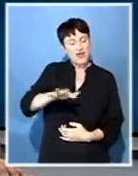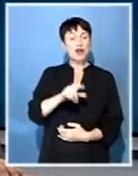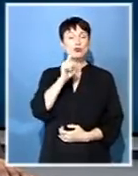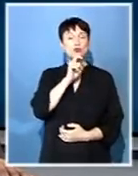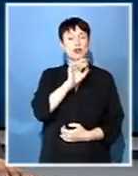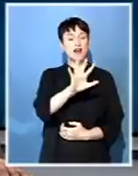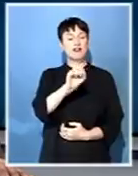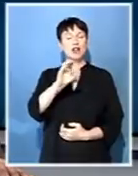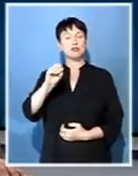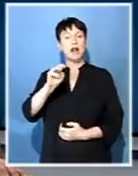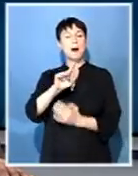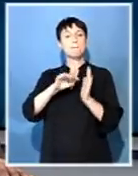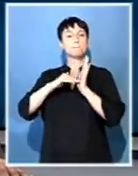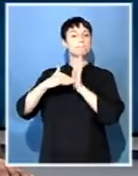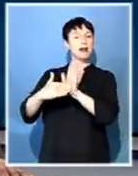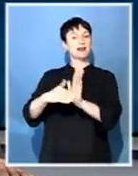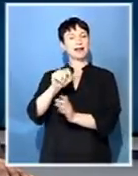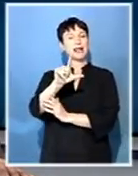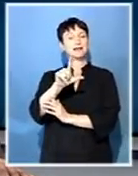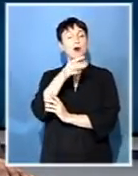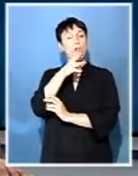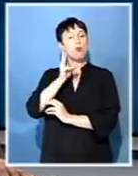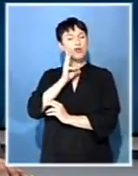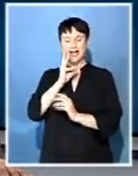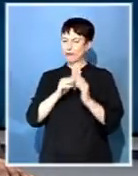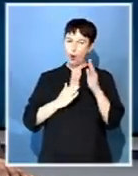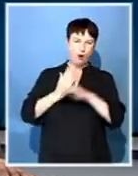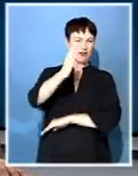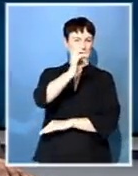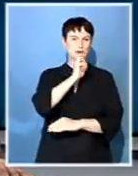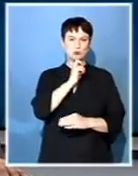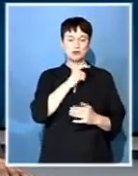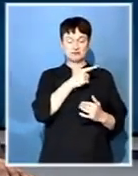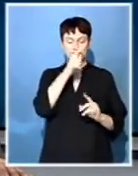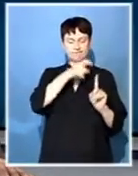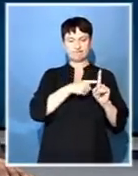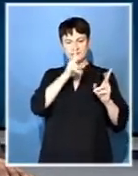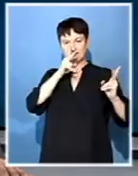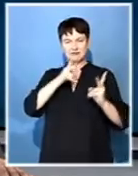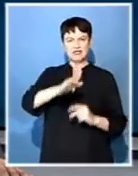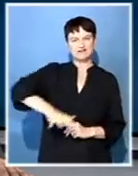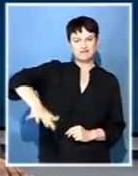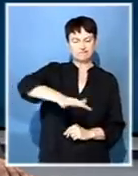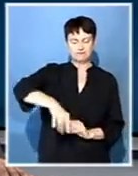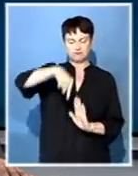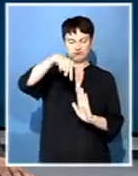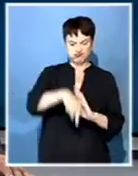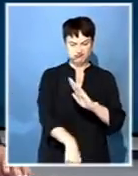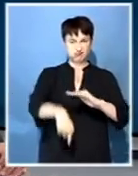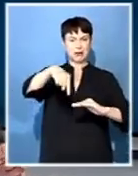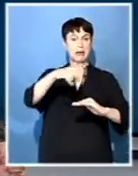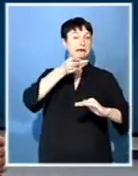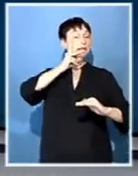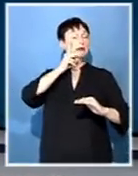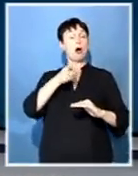per day. De Lille attended the first drilling tests in Mitchell's Plain in the Cape Flats Aquifer for additional water